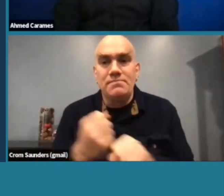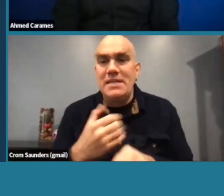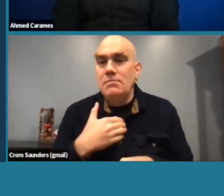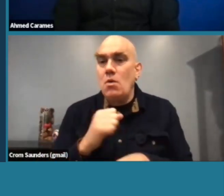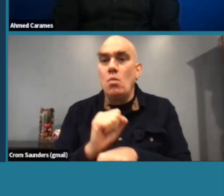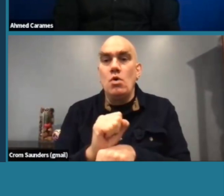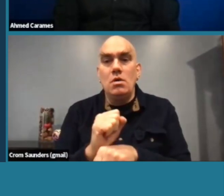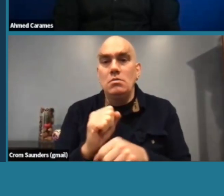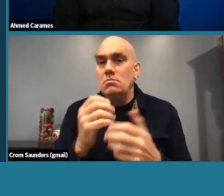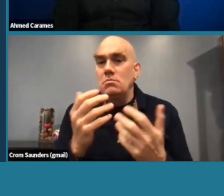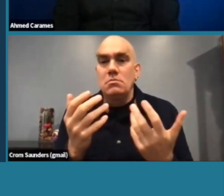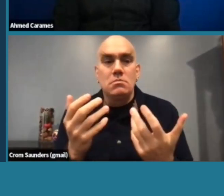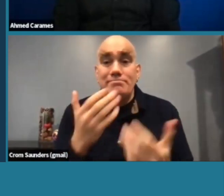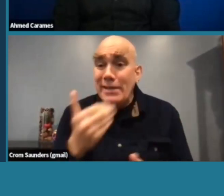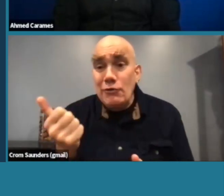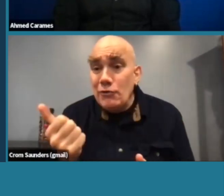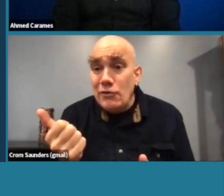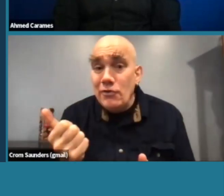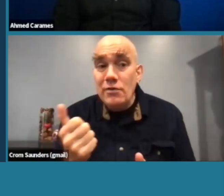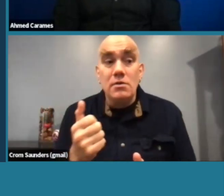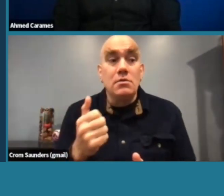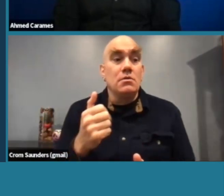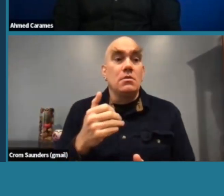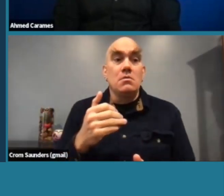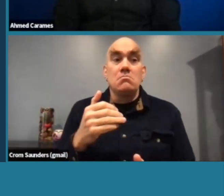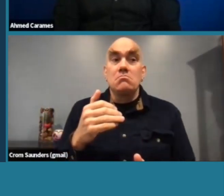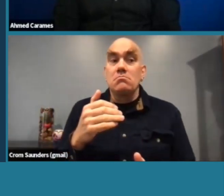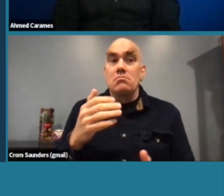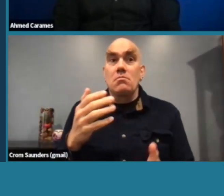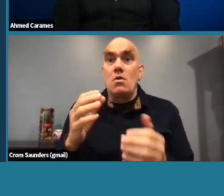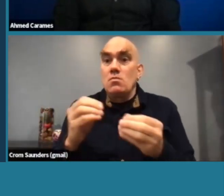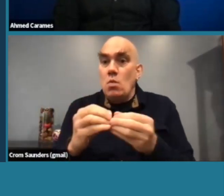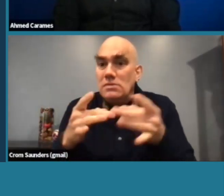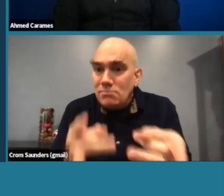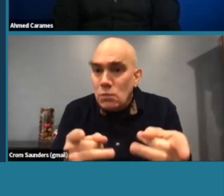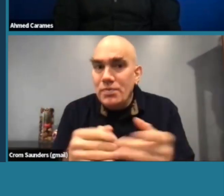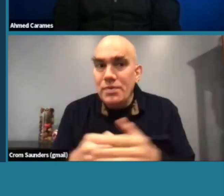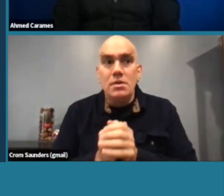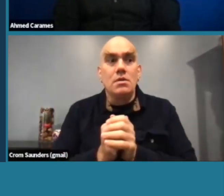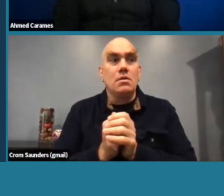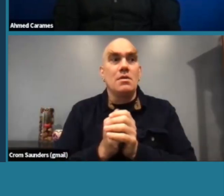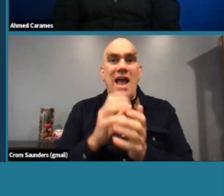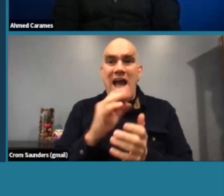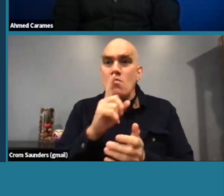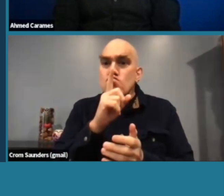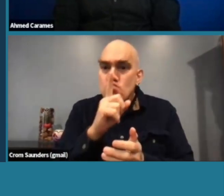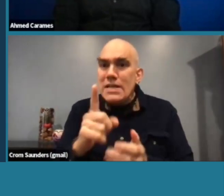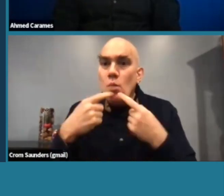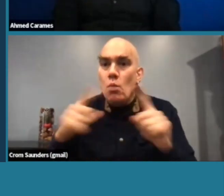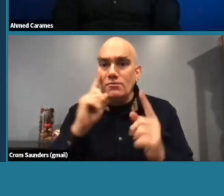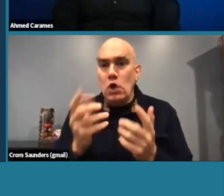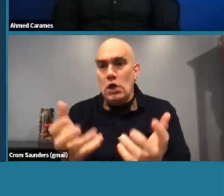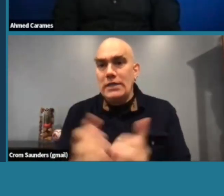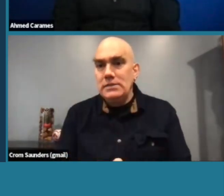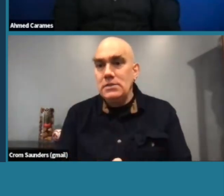I was interpreting. I mean, it just made my work so much better overall. It was